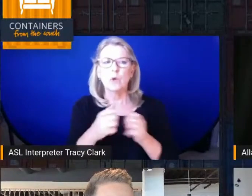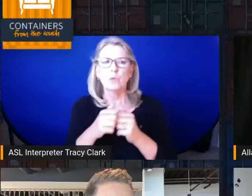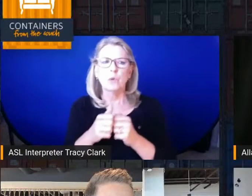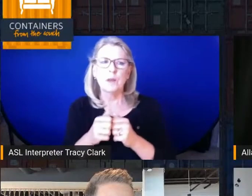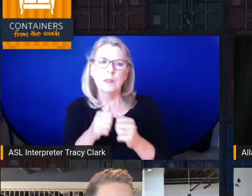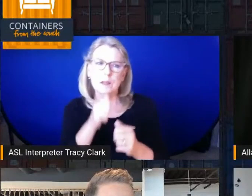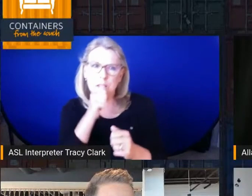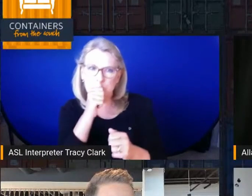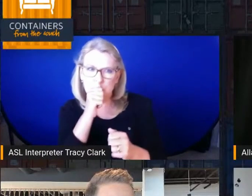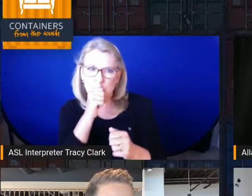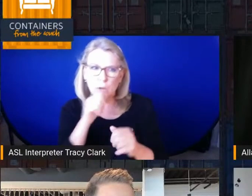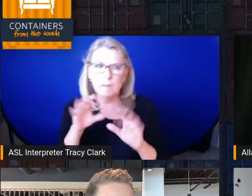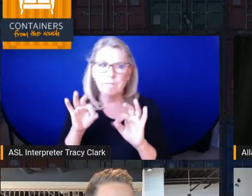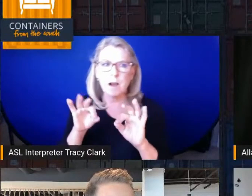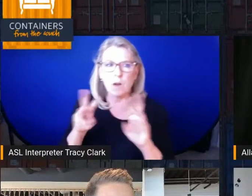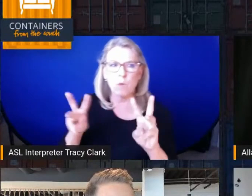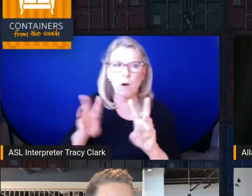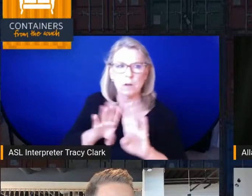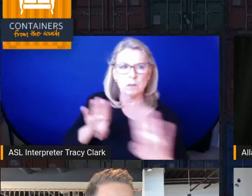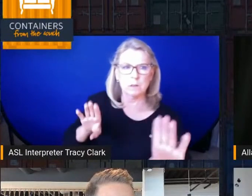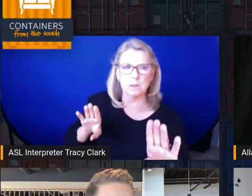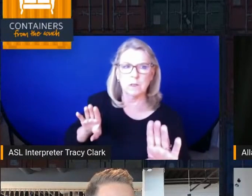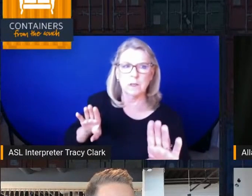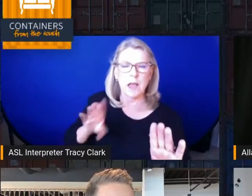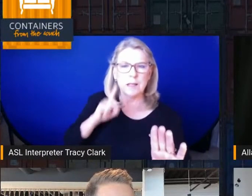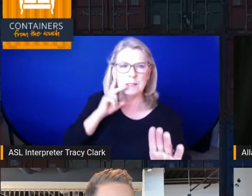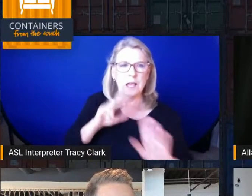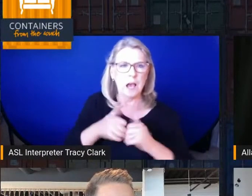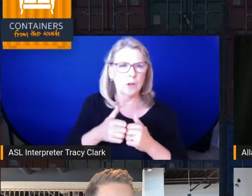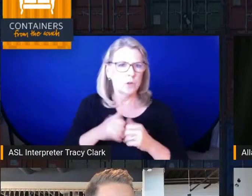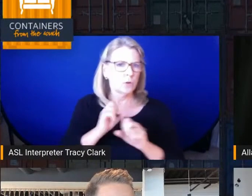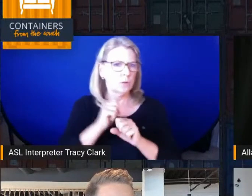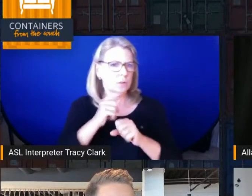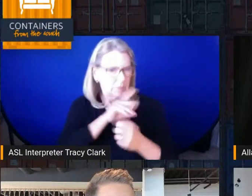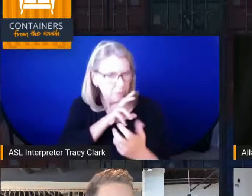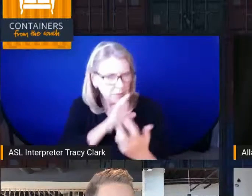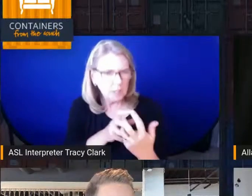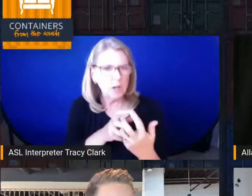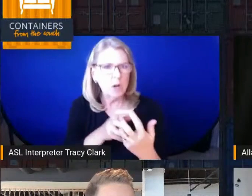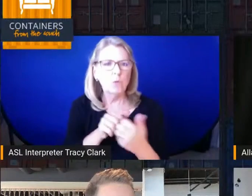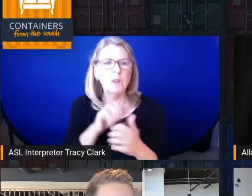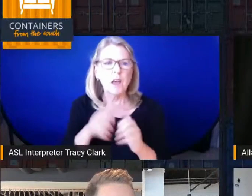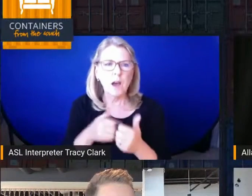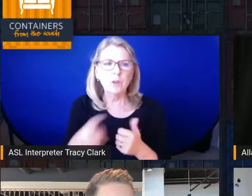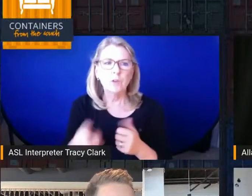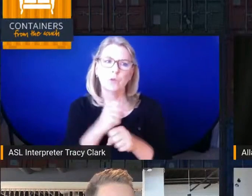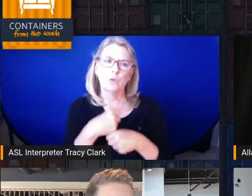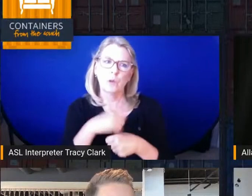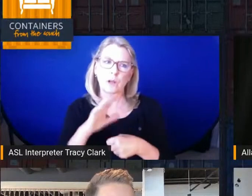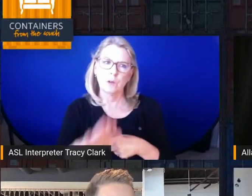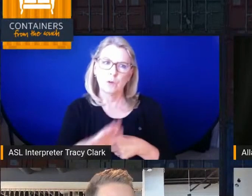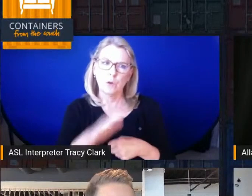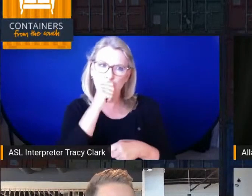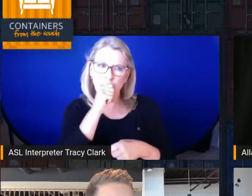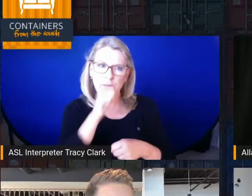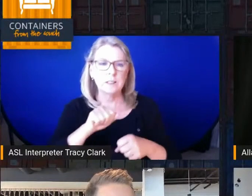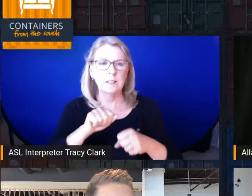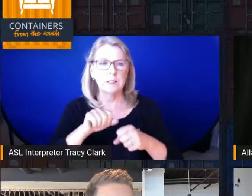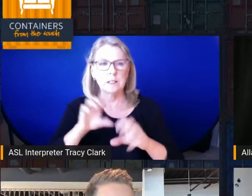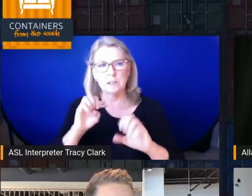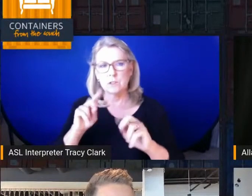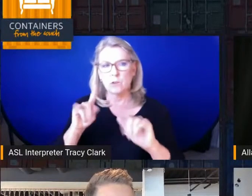however you've actually created your security infrastructure inside of your data center. All of these things we're doing with people today with